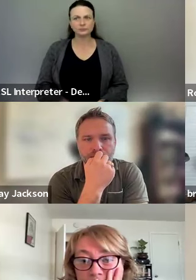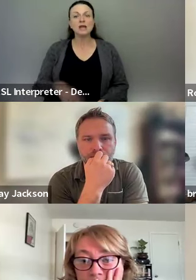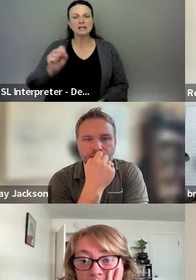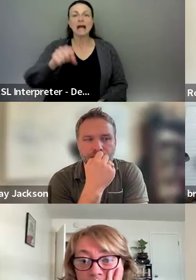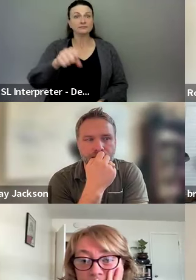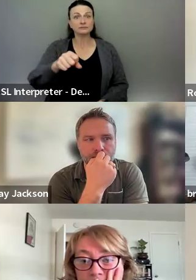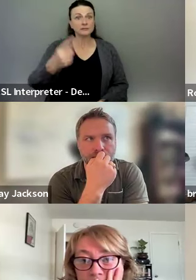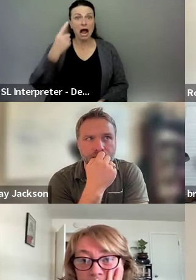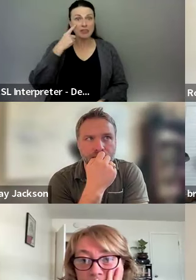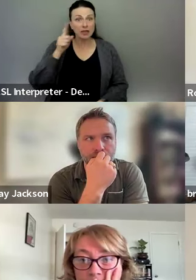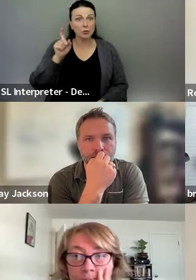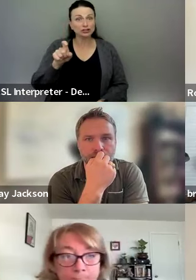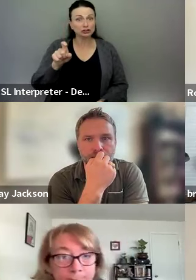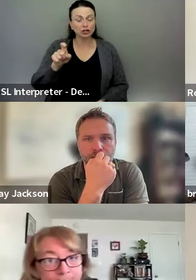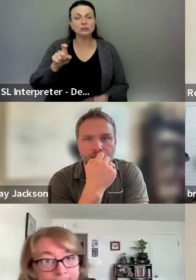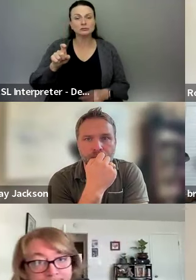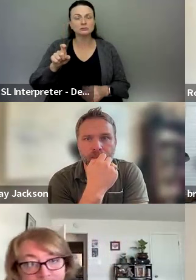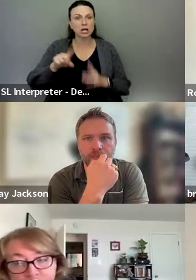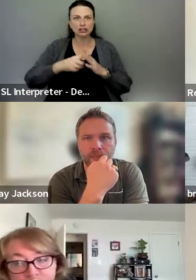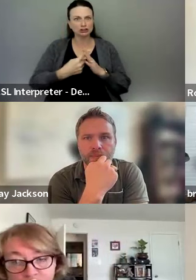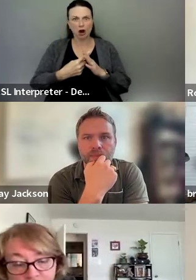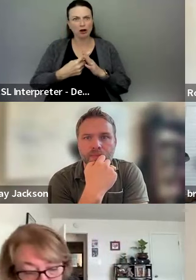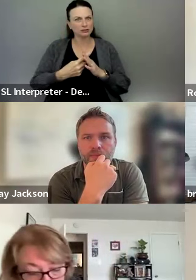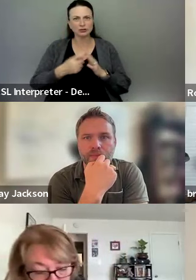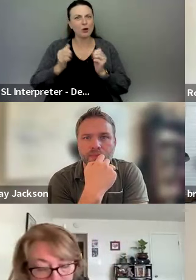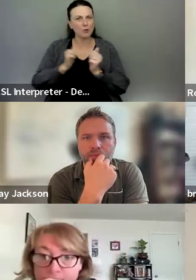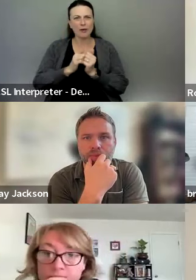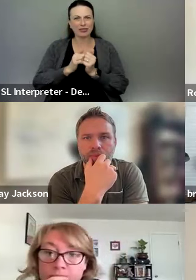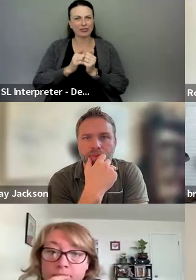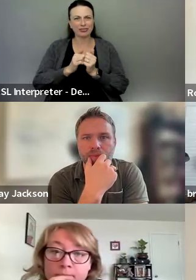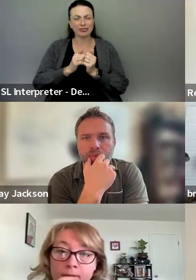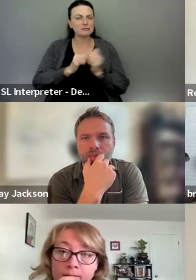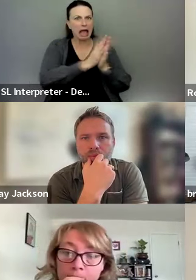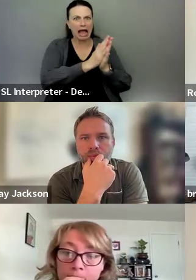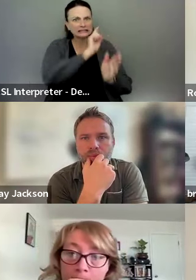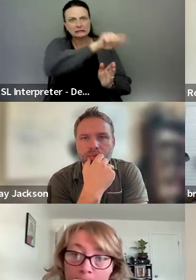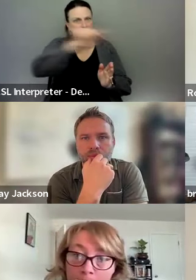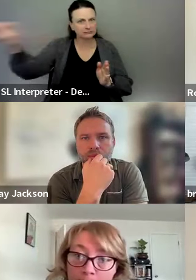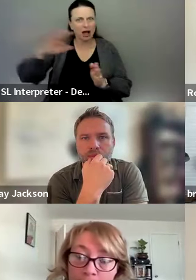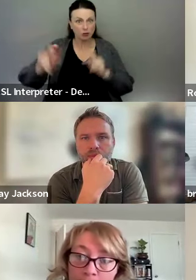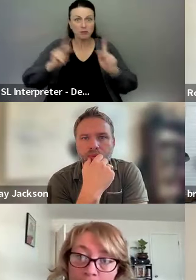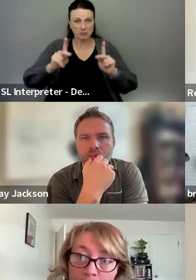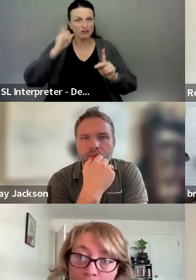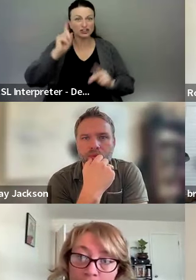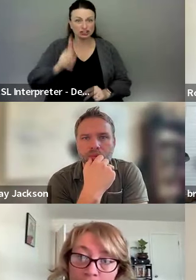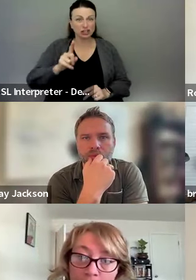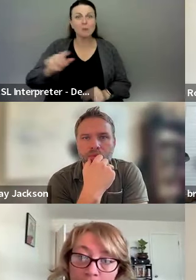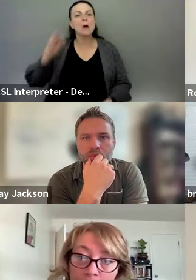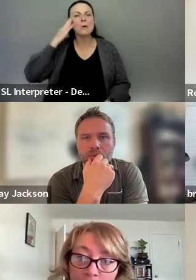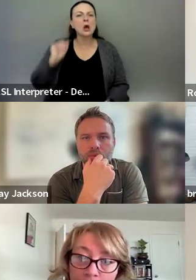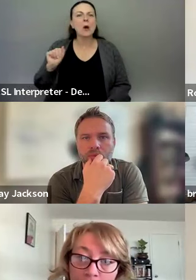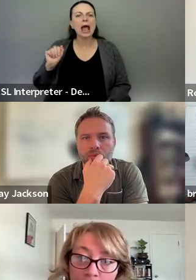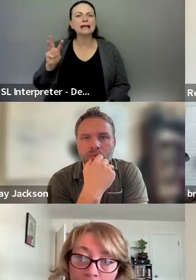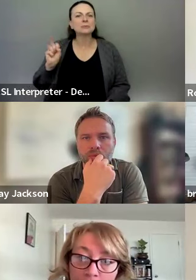Yeah, and I think we should just start with a sheet, right, as well. Like, we can ask other people, but then it's like, we know AWS can